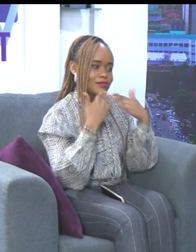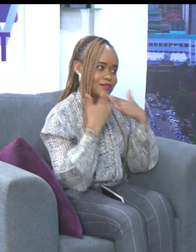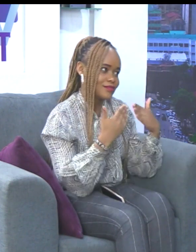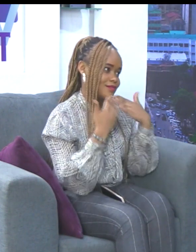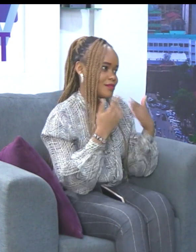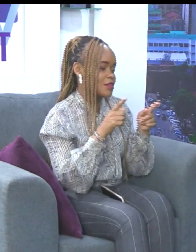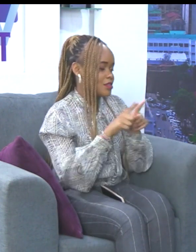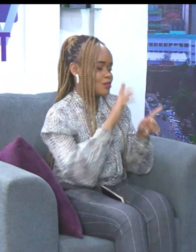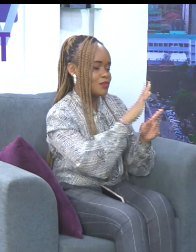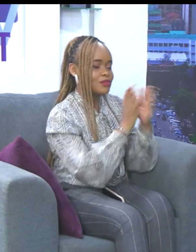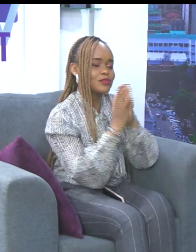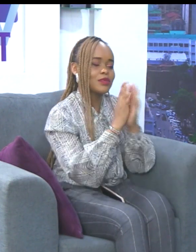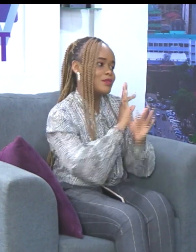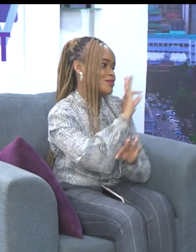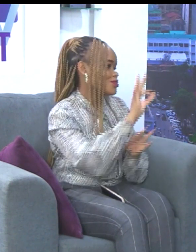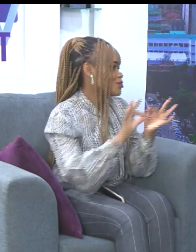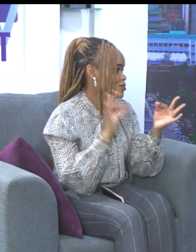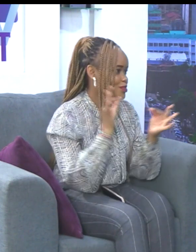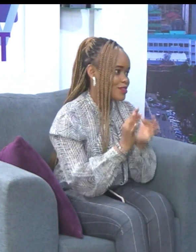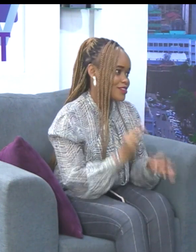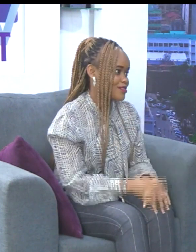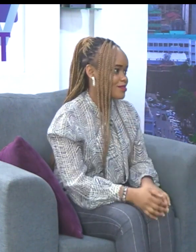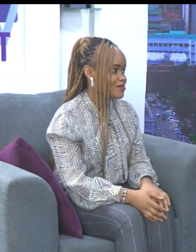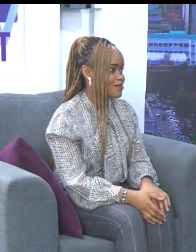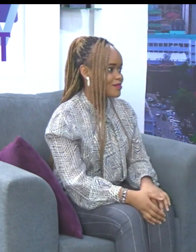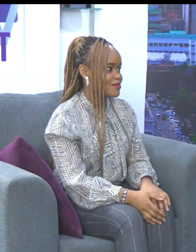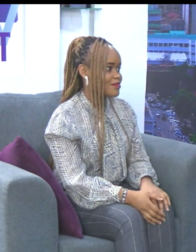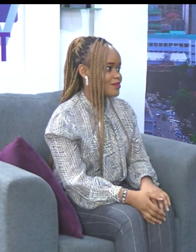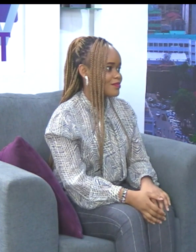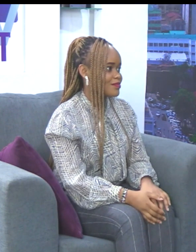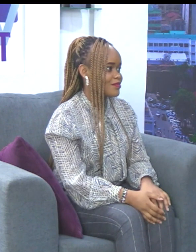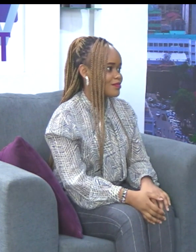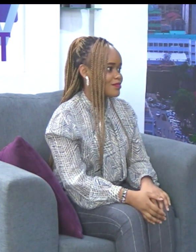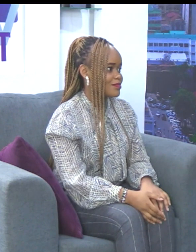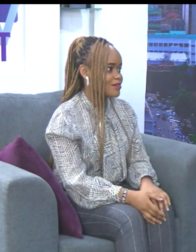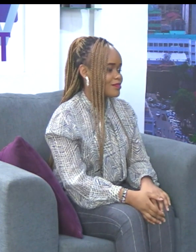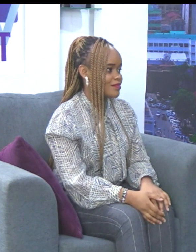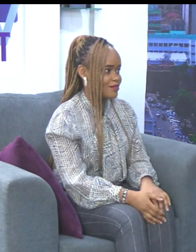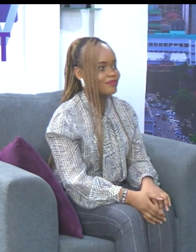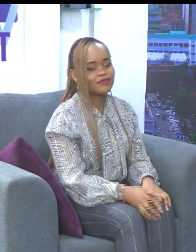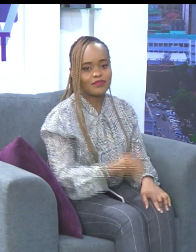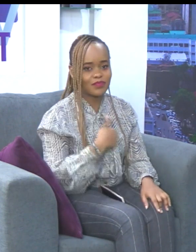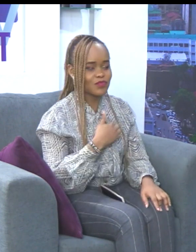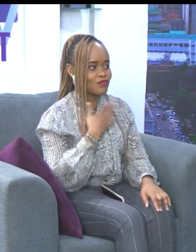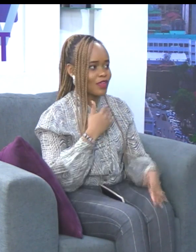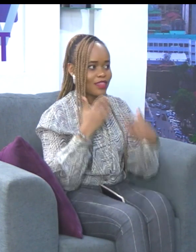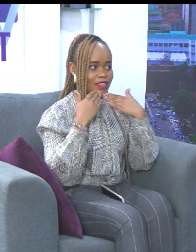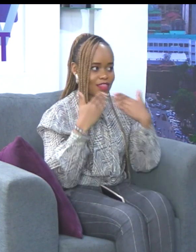mentorship. Thank you so much. Also for your stories. Thank you so much.